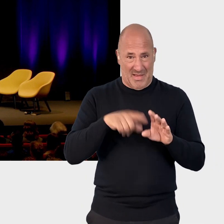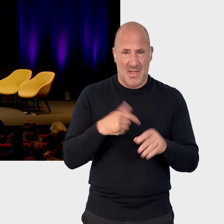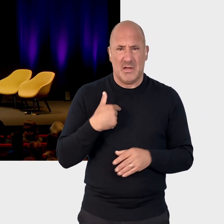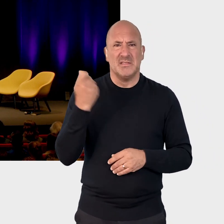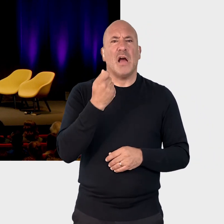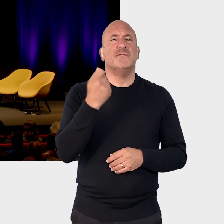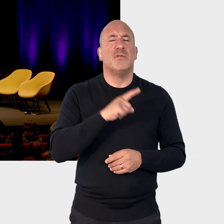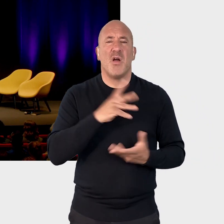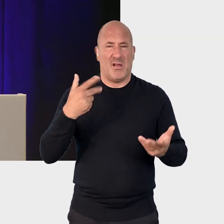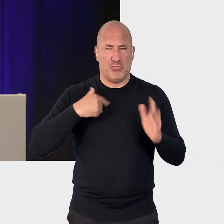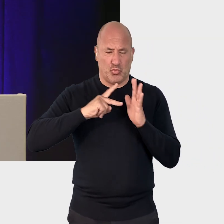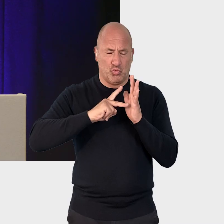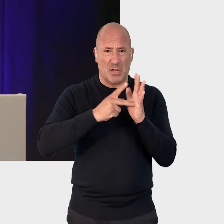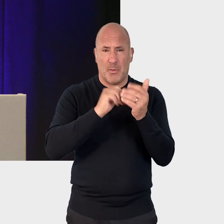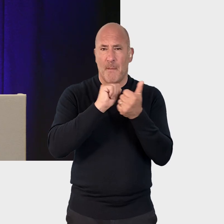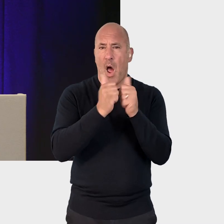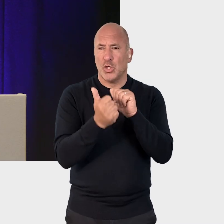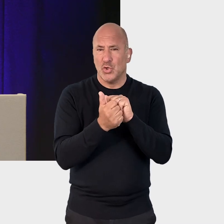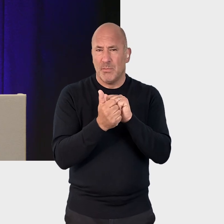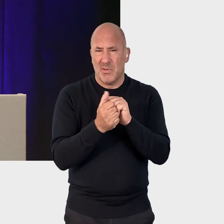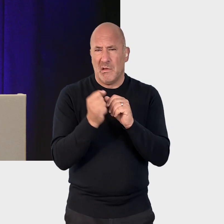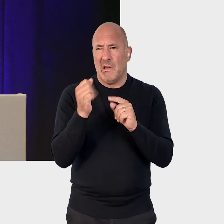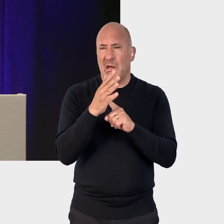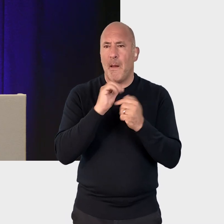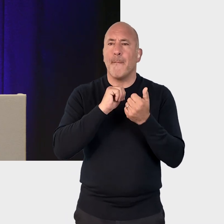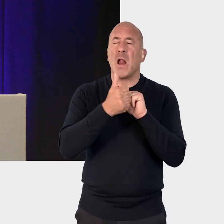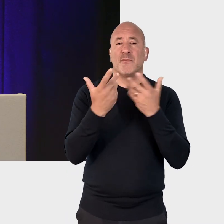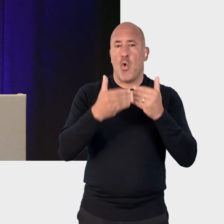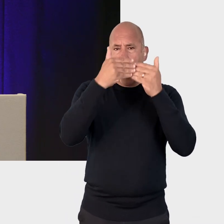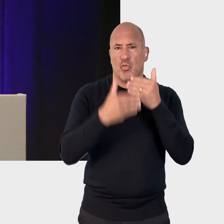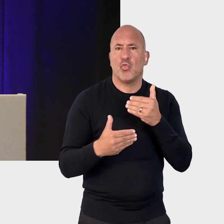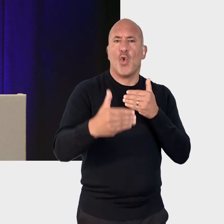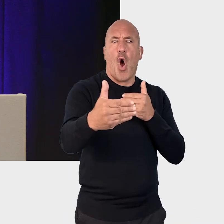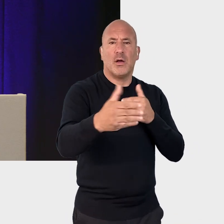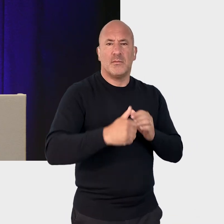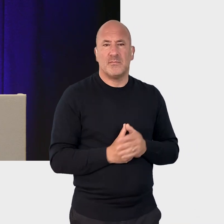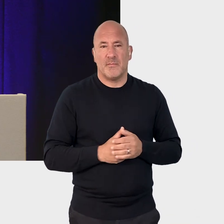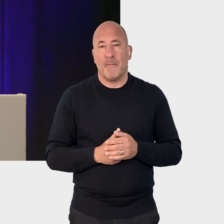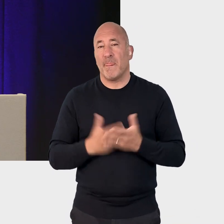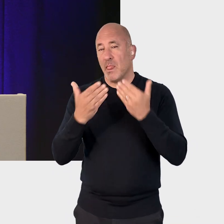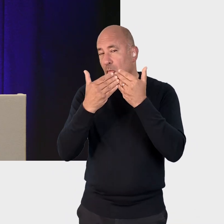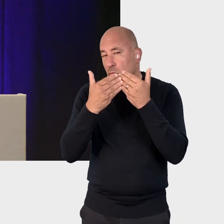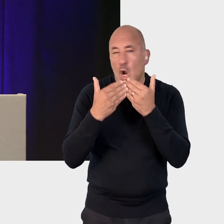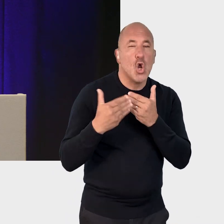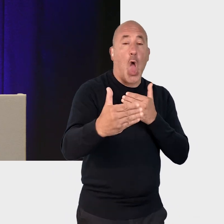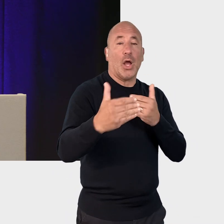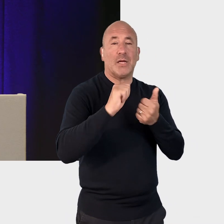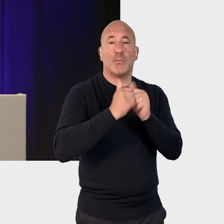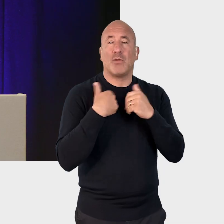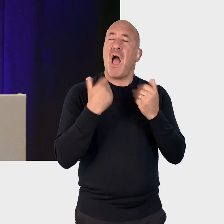Tuesday. A key to our success so far has been about strategic partnerships and